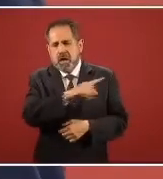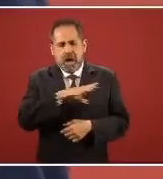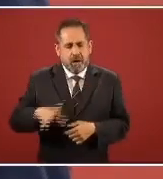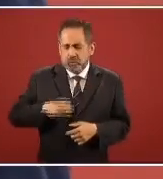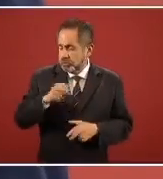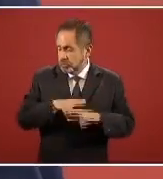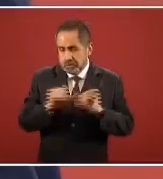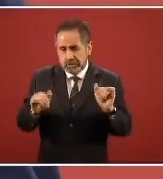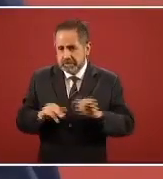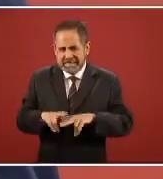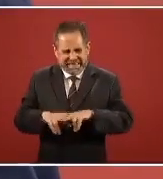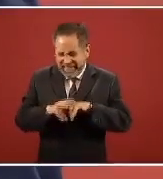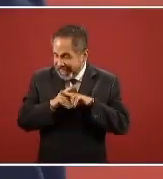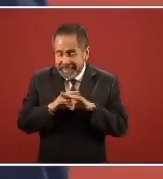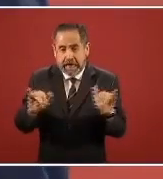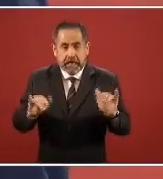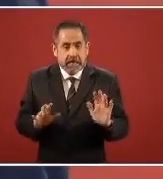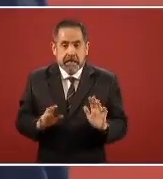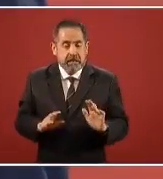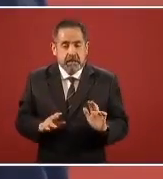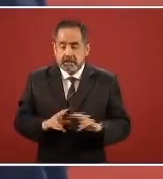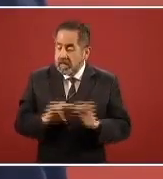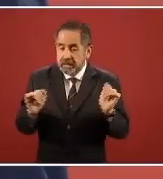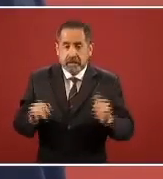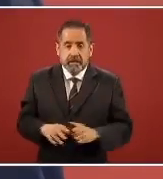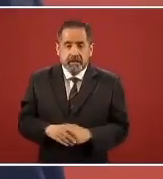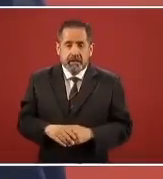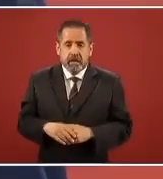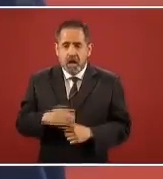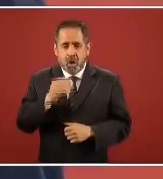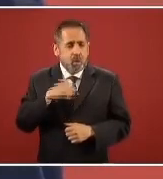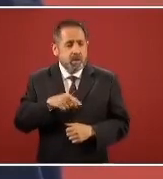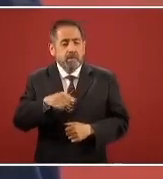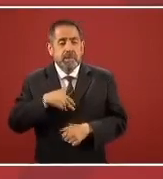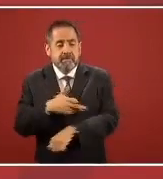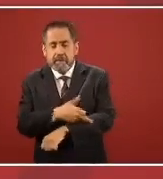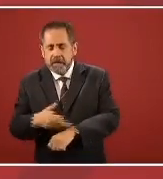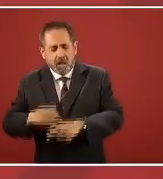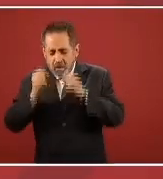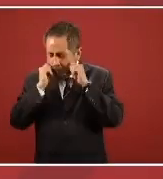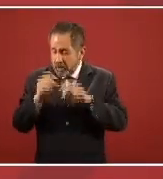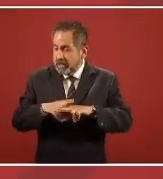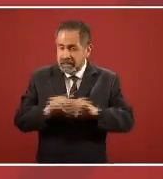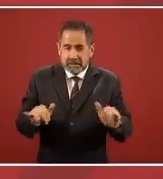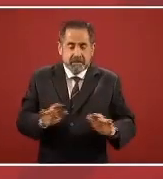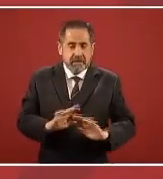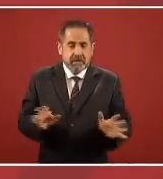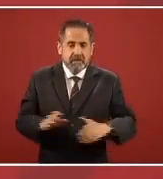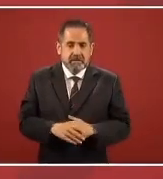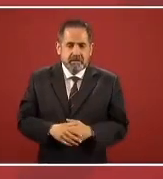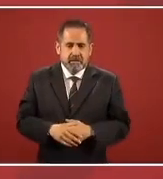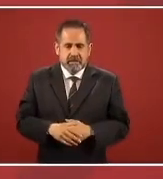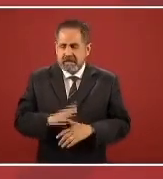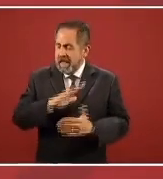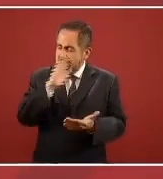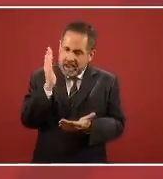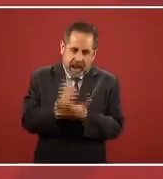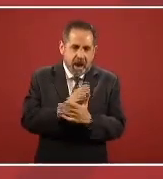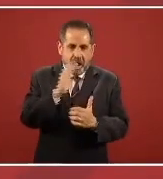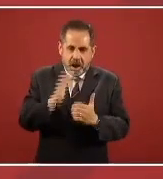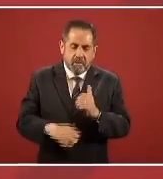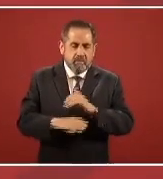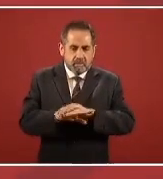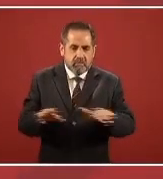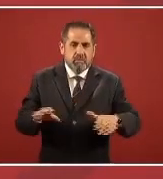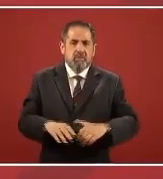abuses persona, from any other person, of anyone. Aunque se trate de mis familiares. And eso even if it was my family,